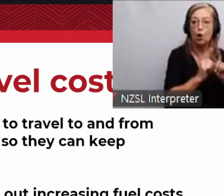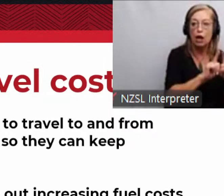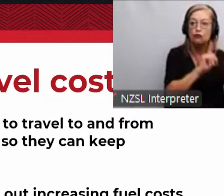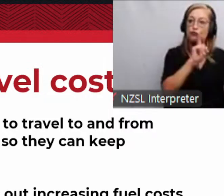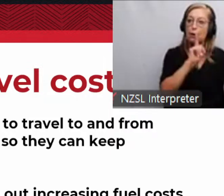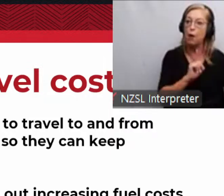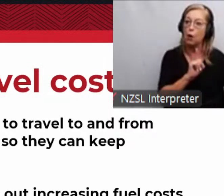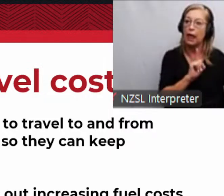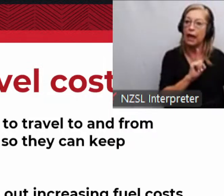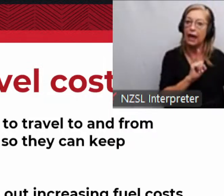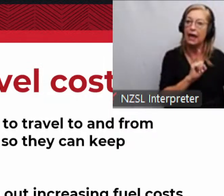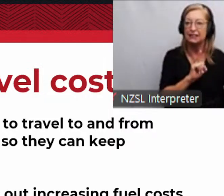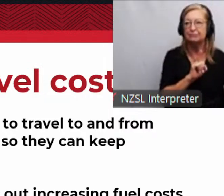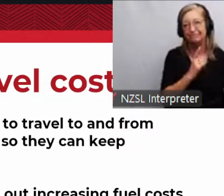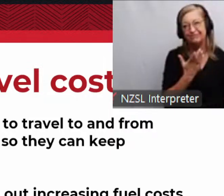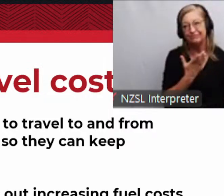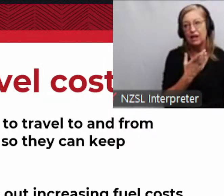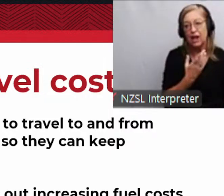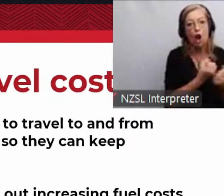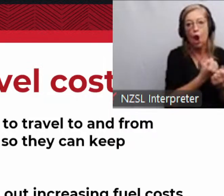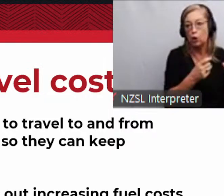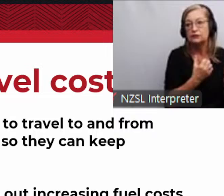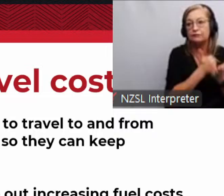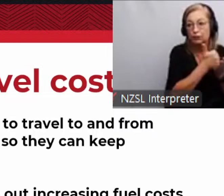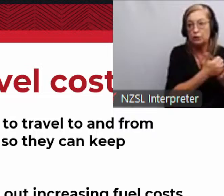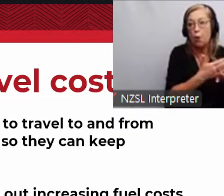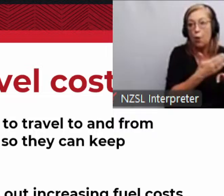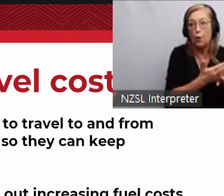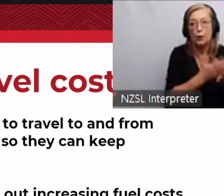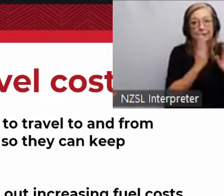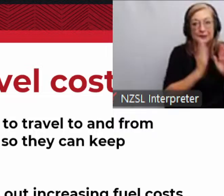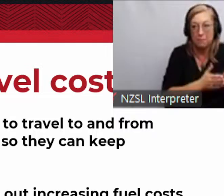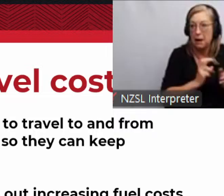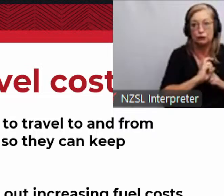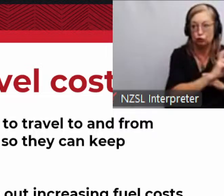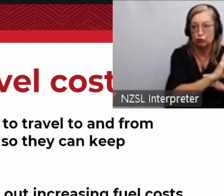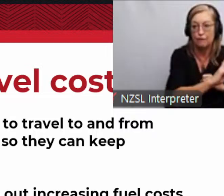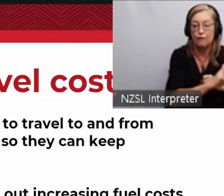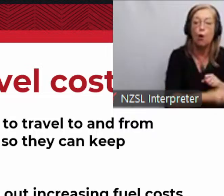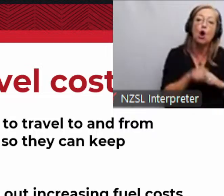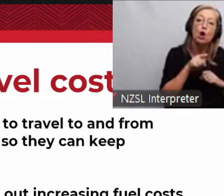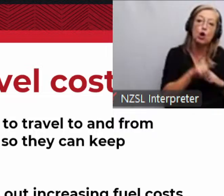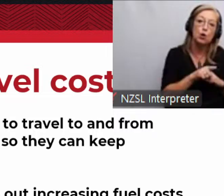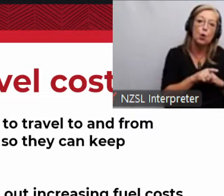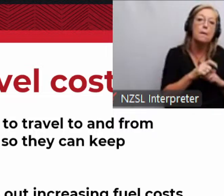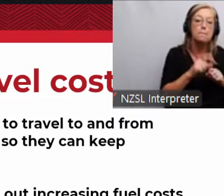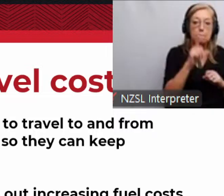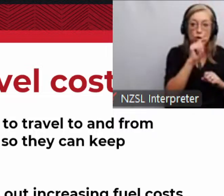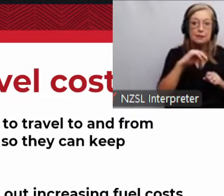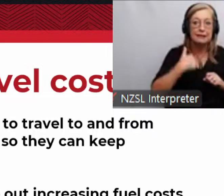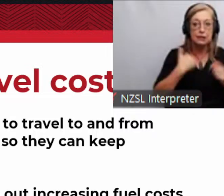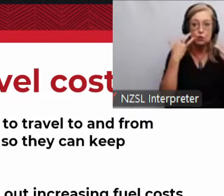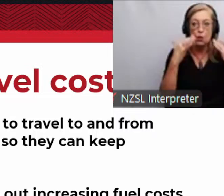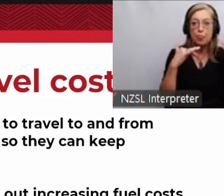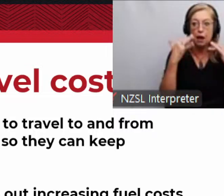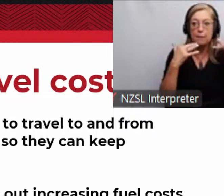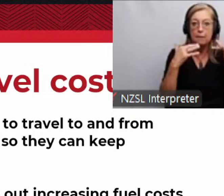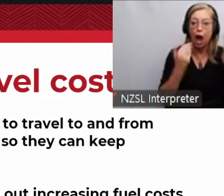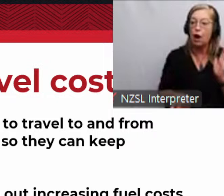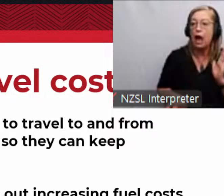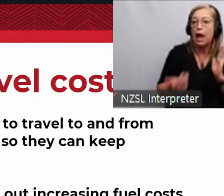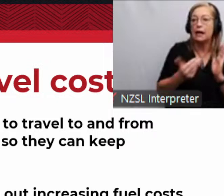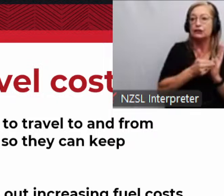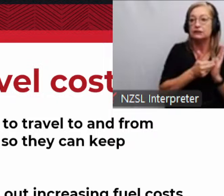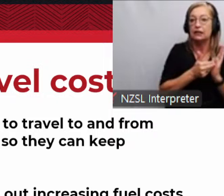a lot of support workers, you might need to consider a travel allowance, for instance, to cover the difference between what their commute